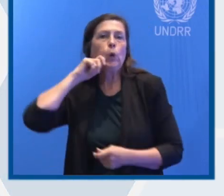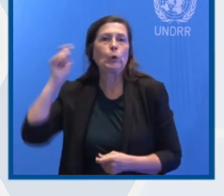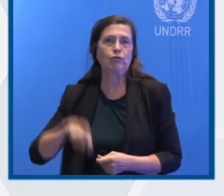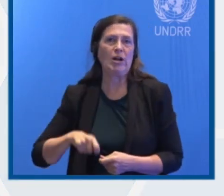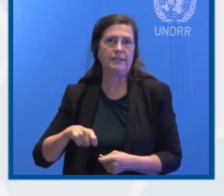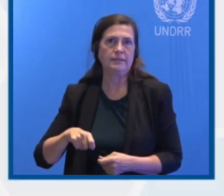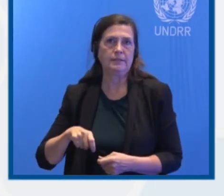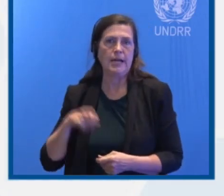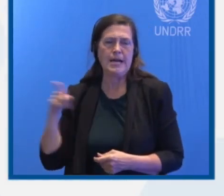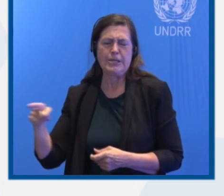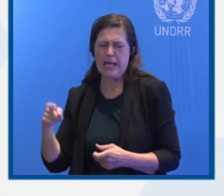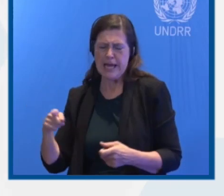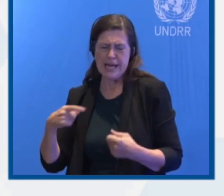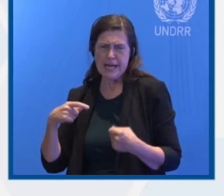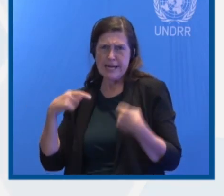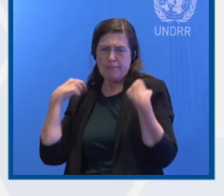fleeing the war.